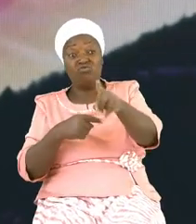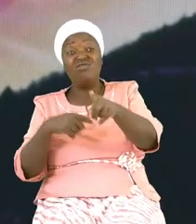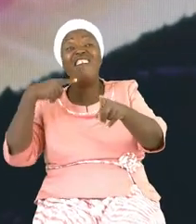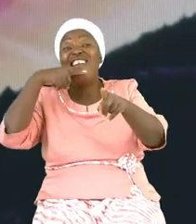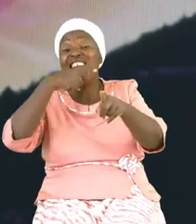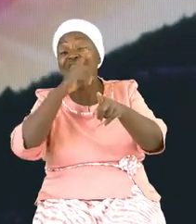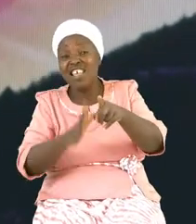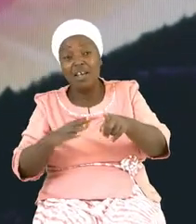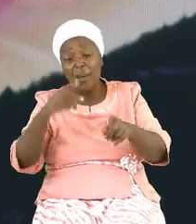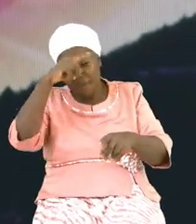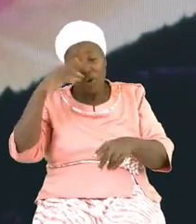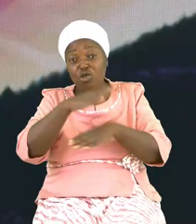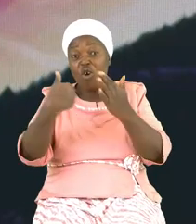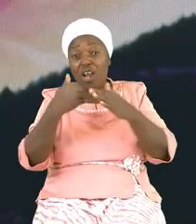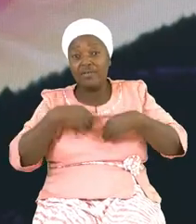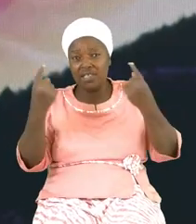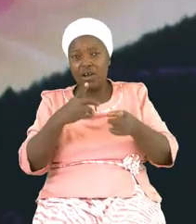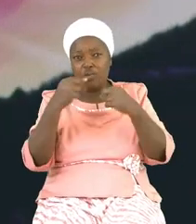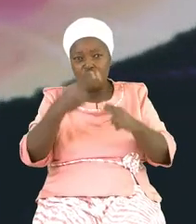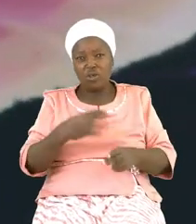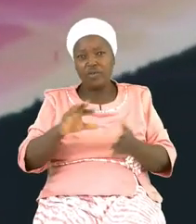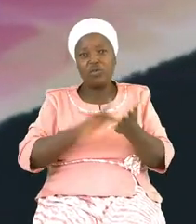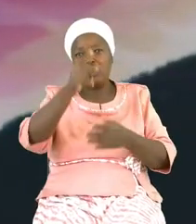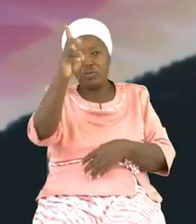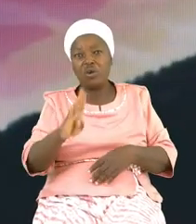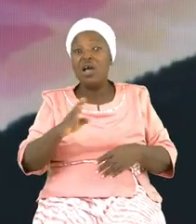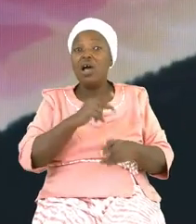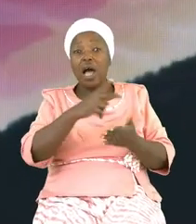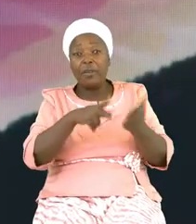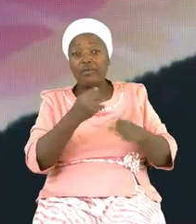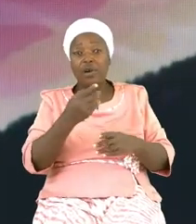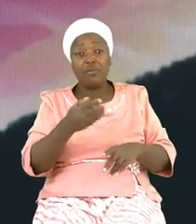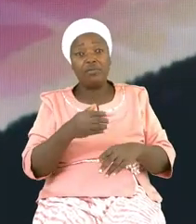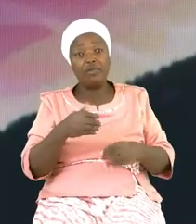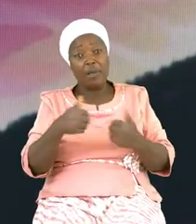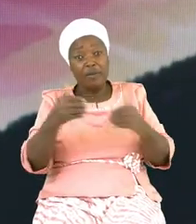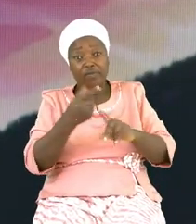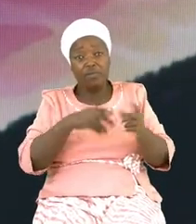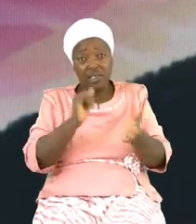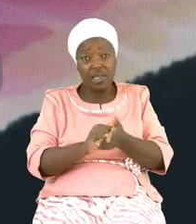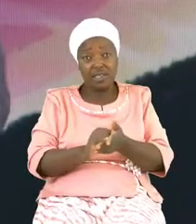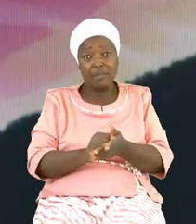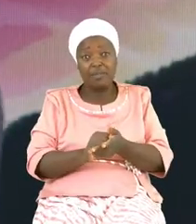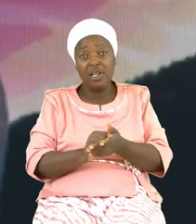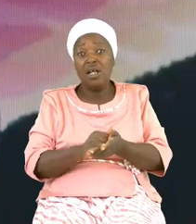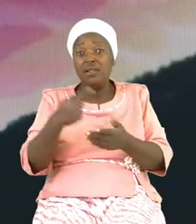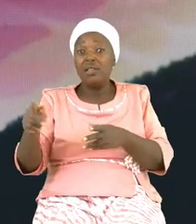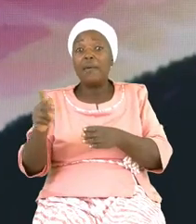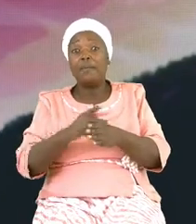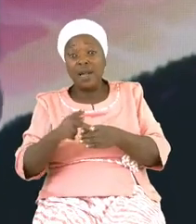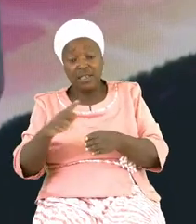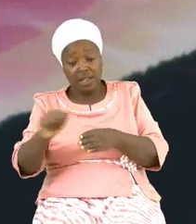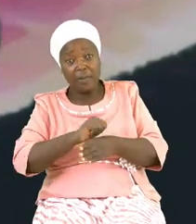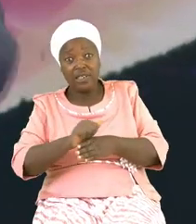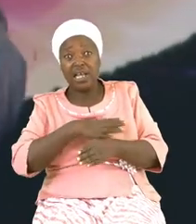come short of the glory of God. Apart from that, the practice, the action of your